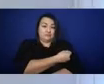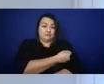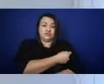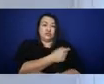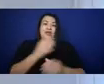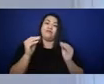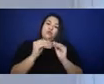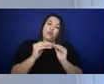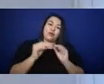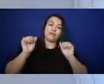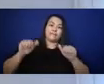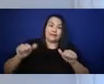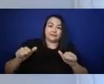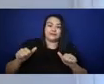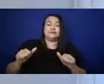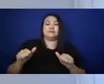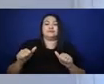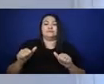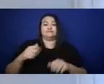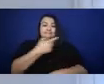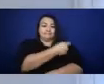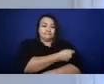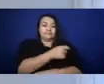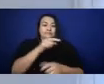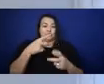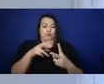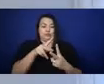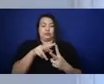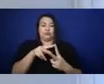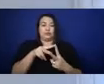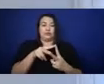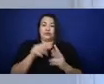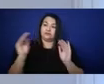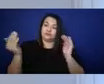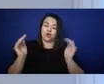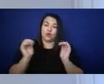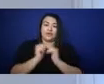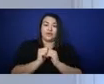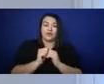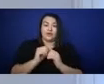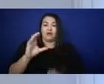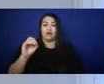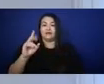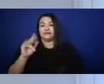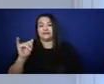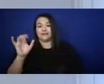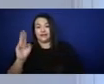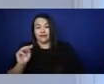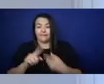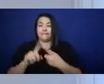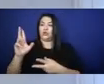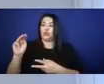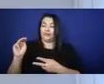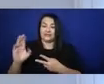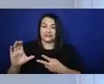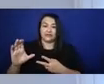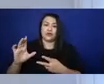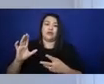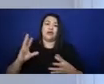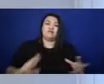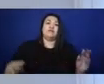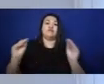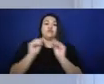about 1,500 vaccines per day. The convention center is easily doing 2,000 vaccines per day.